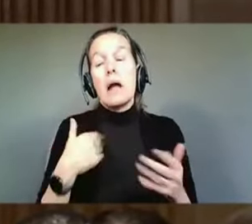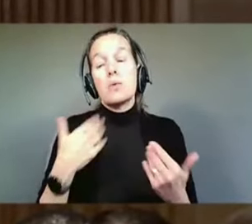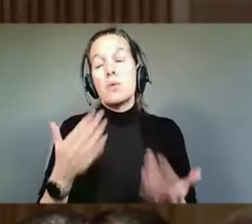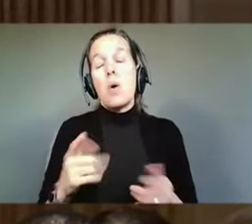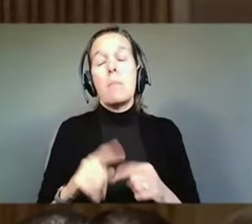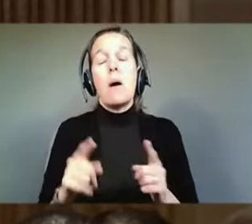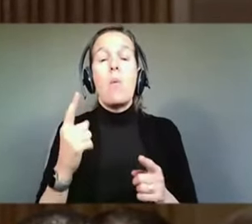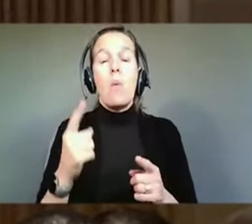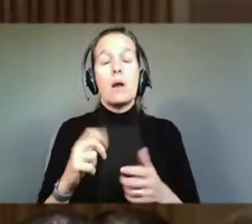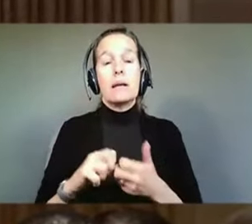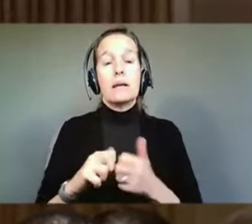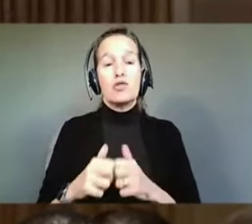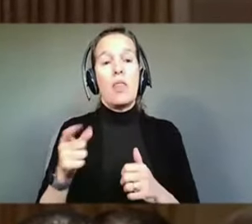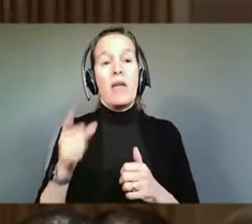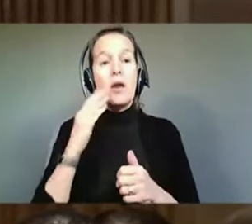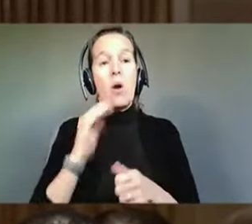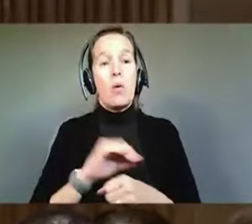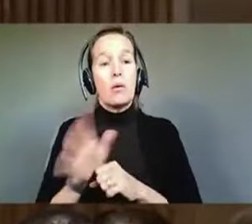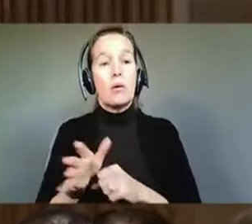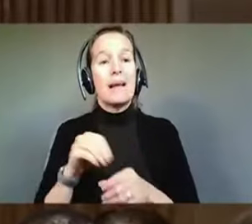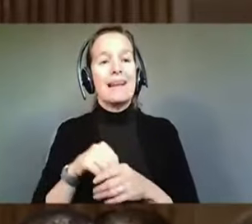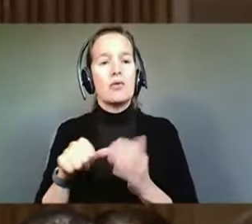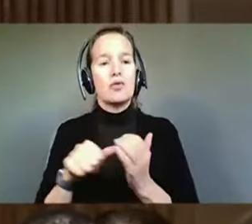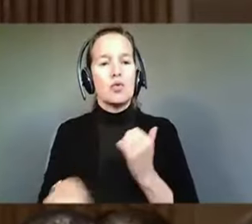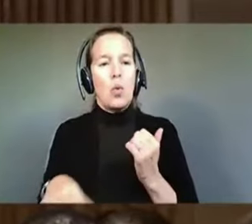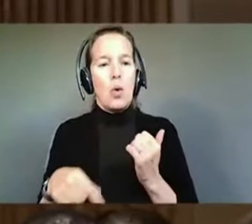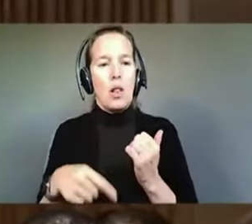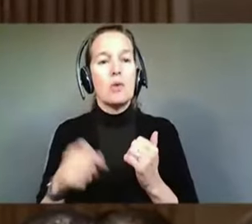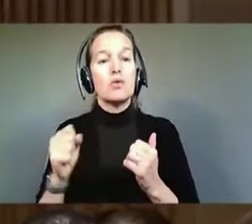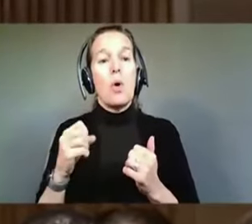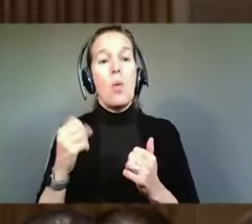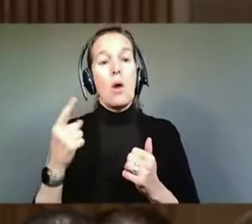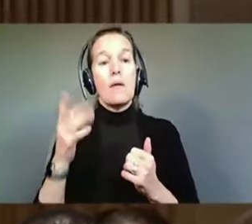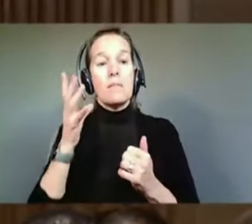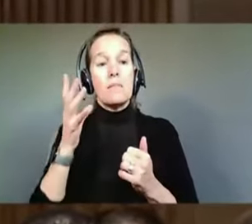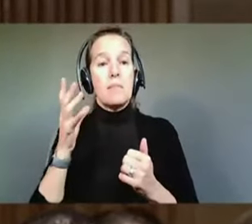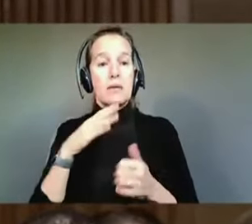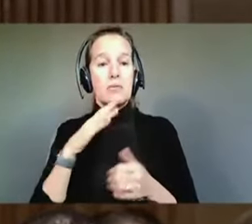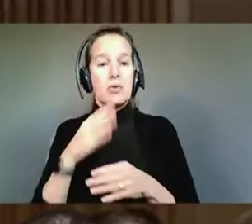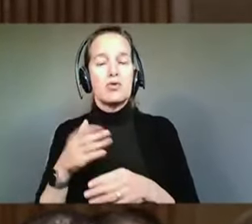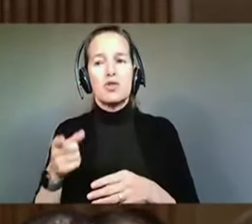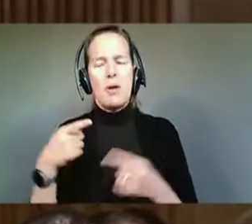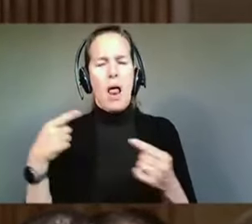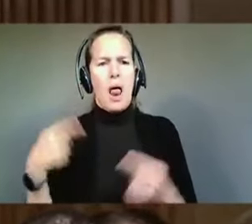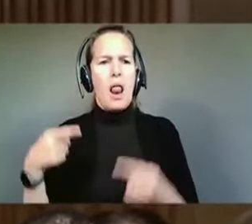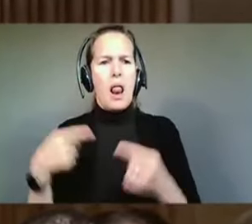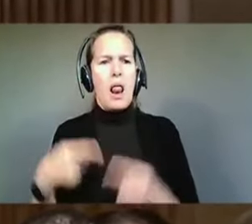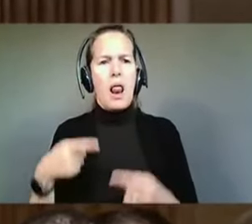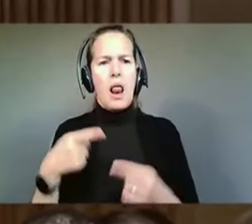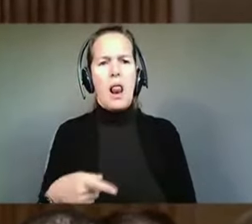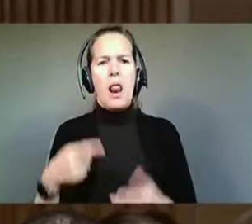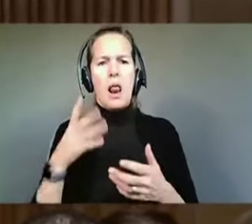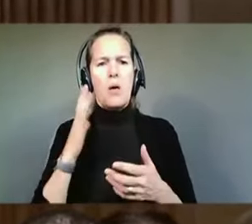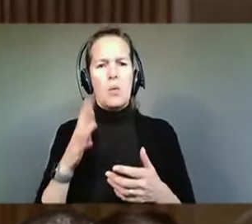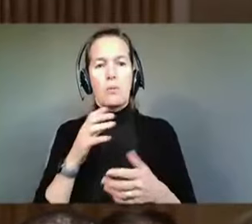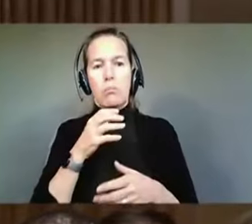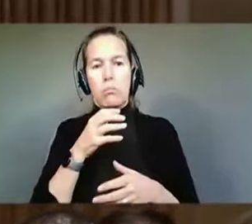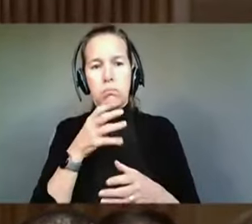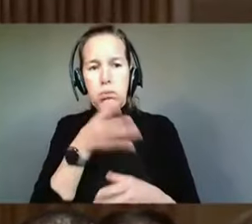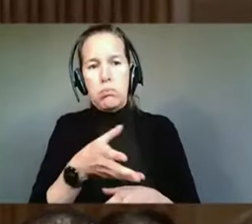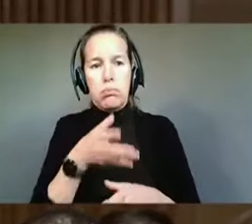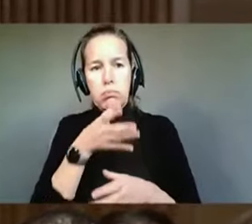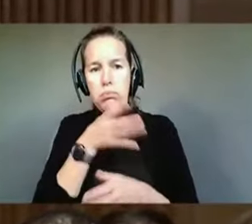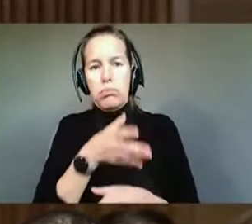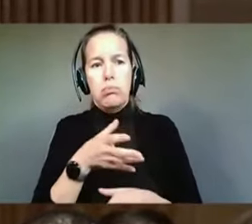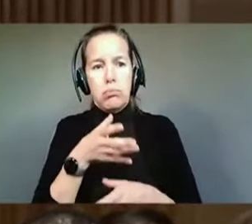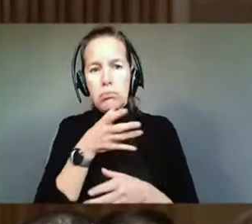symptoms was she was nausea and vomiting and constipation and pain every day for like 6 months. She walked around with a puke bag in her hand all the time. And when